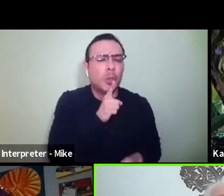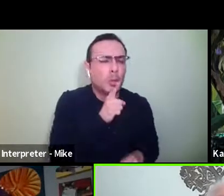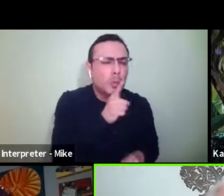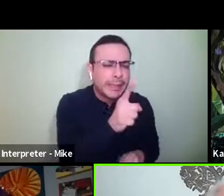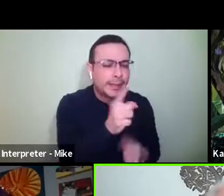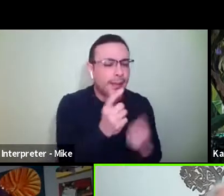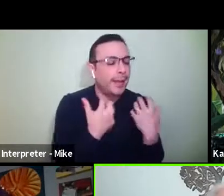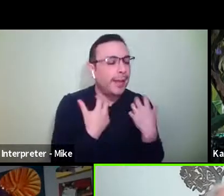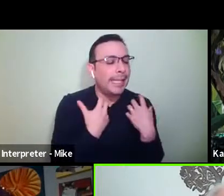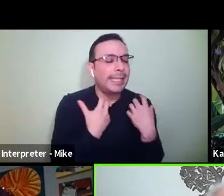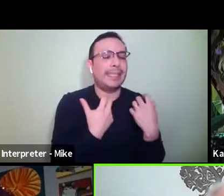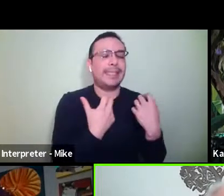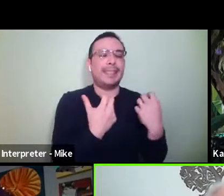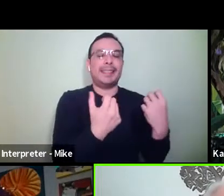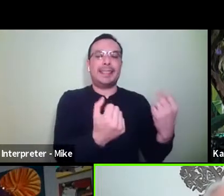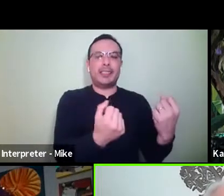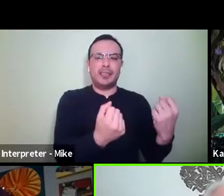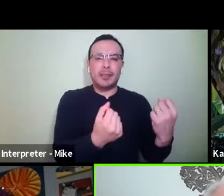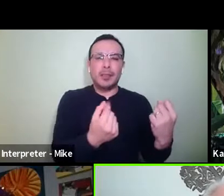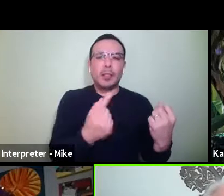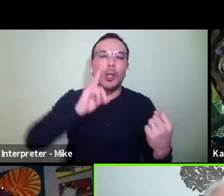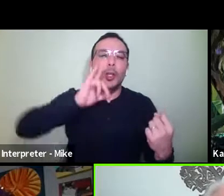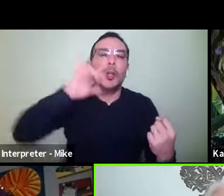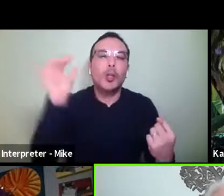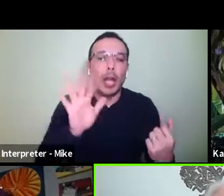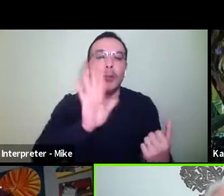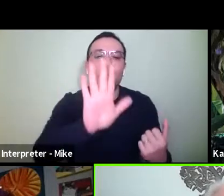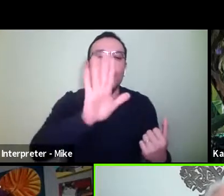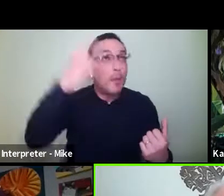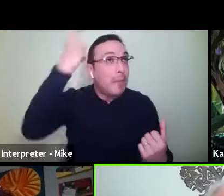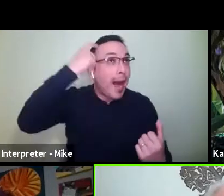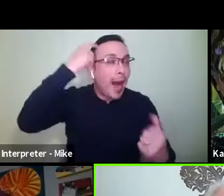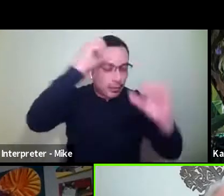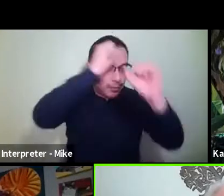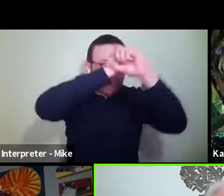might be like in your worlds.